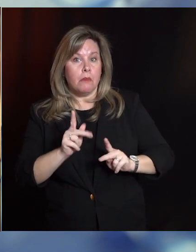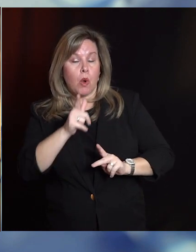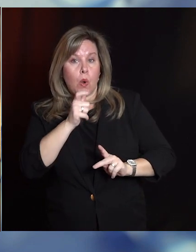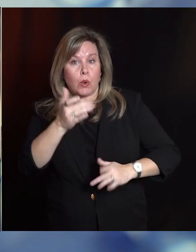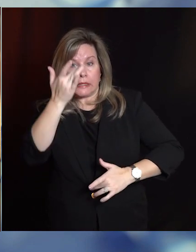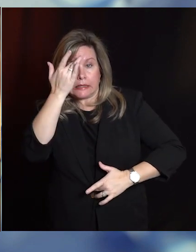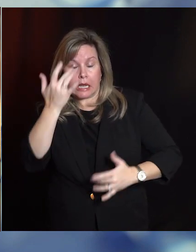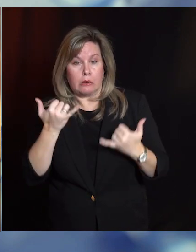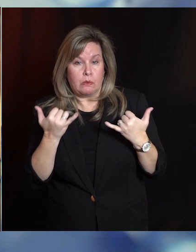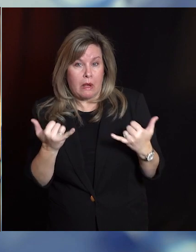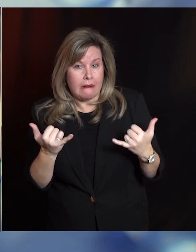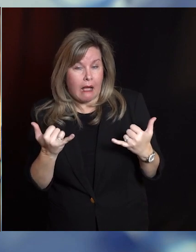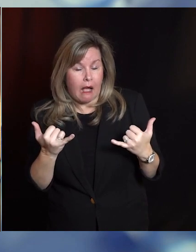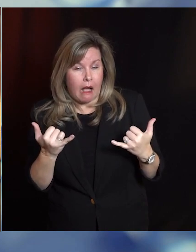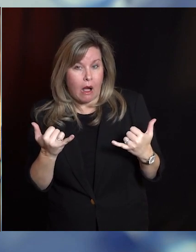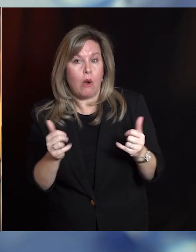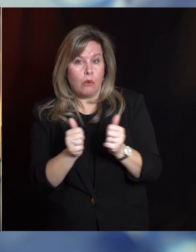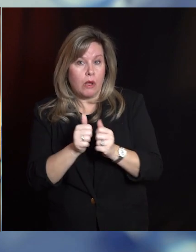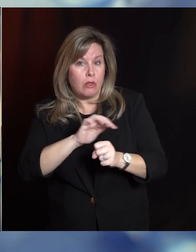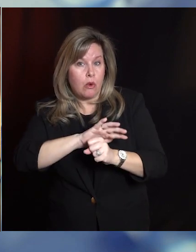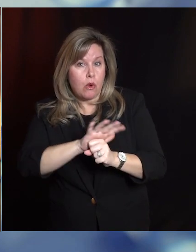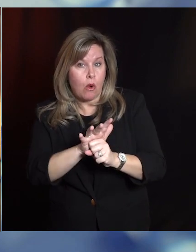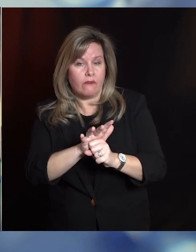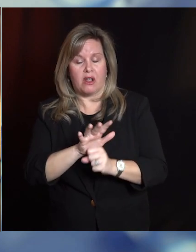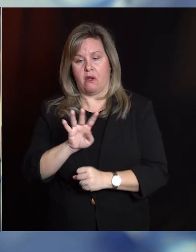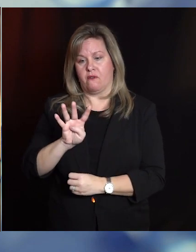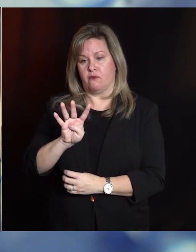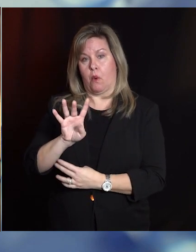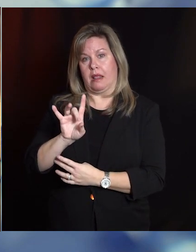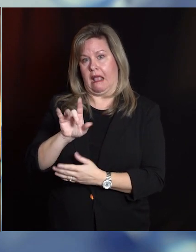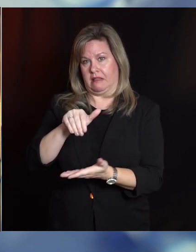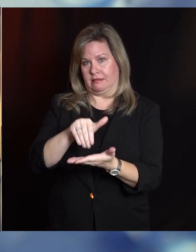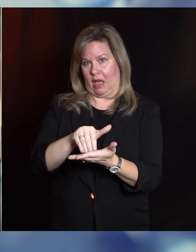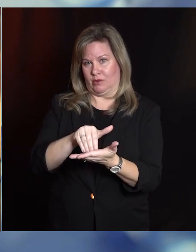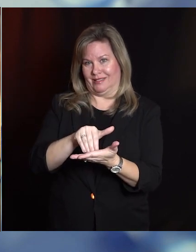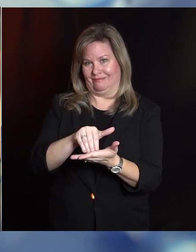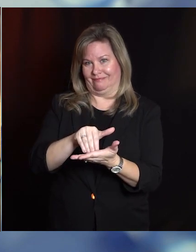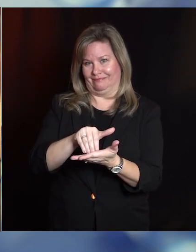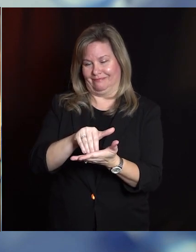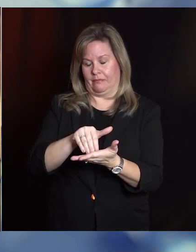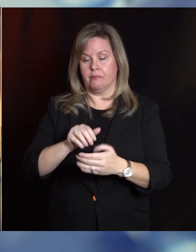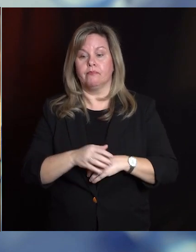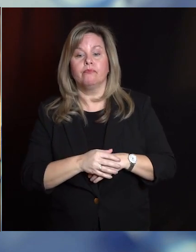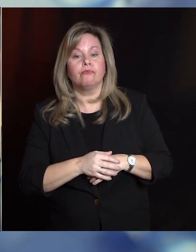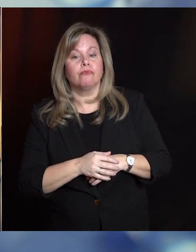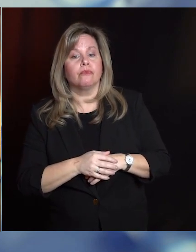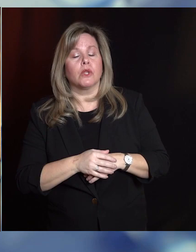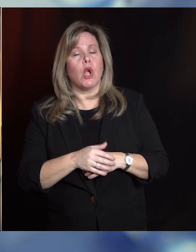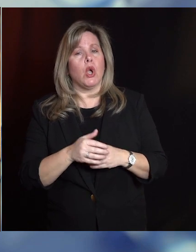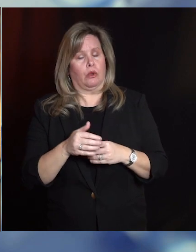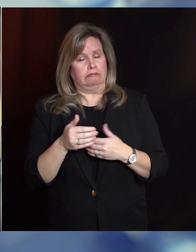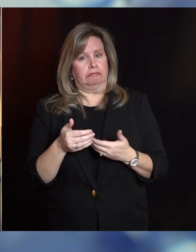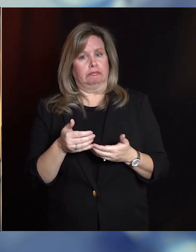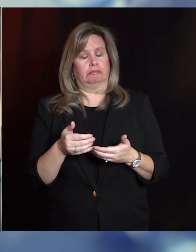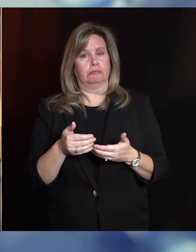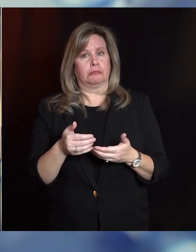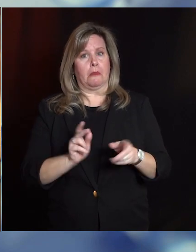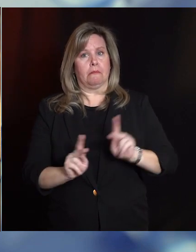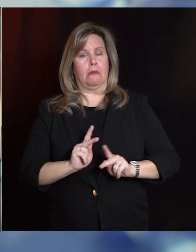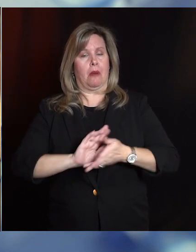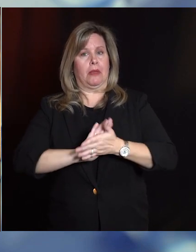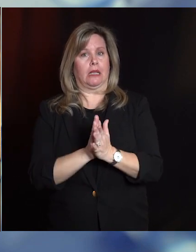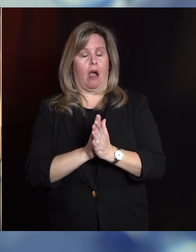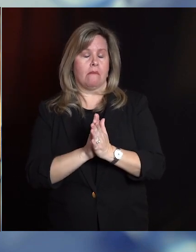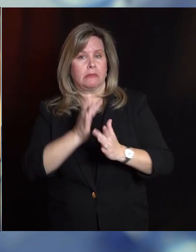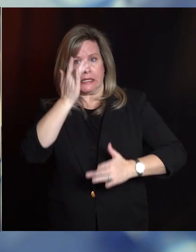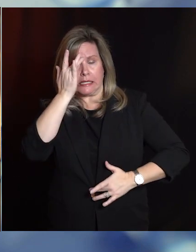cases of COVID-19, but we're seeing about 80 new cases per day. That's a tremendous improvement from where we were